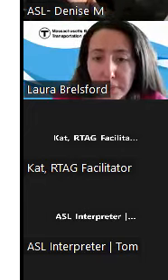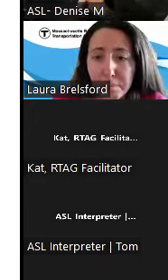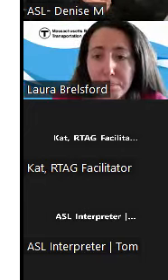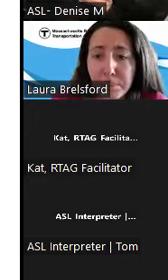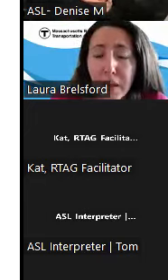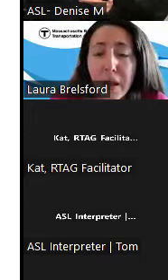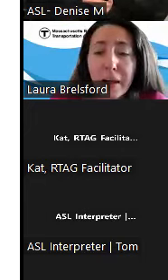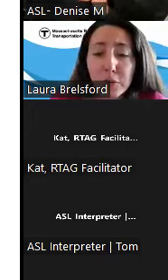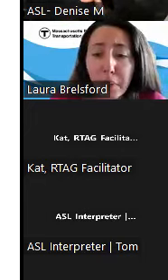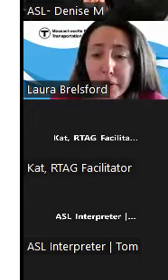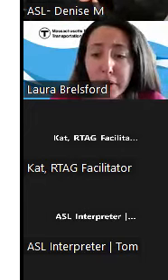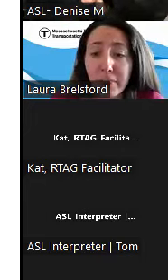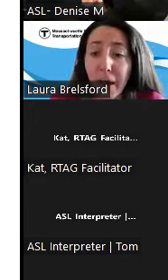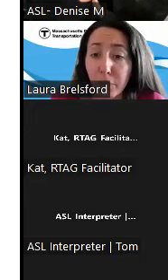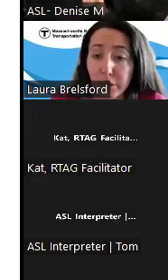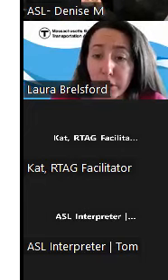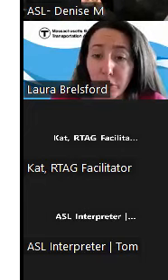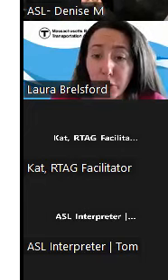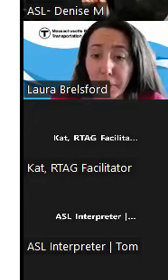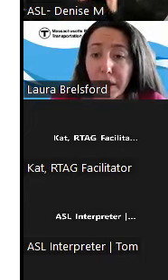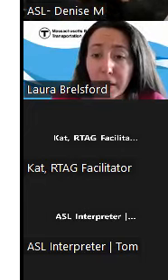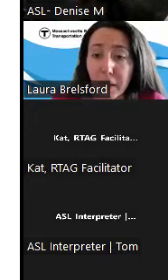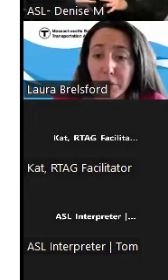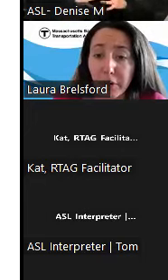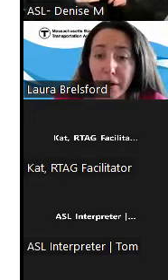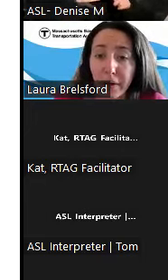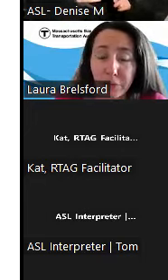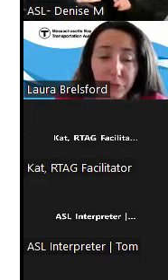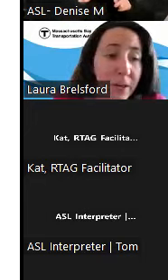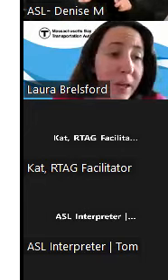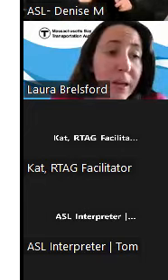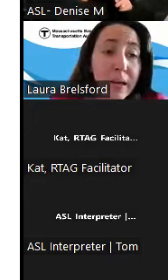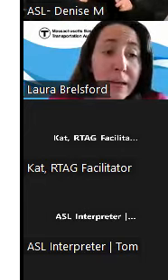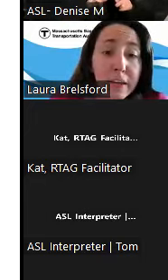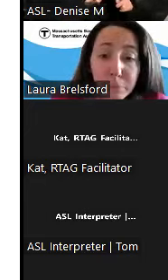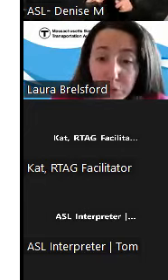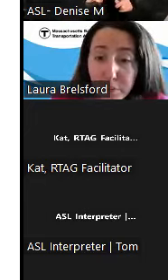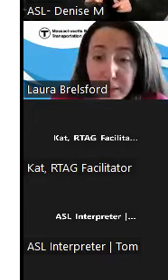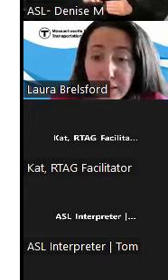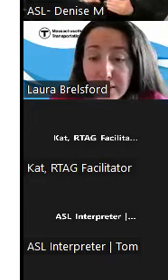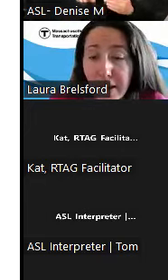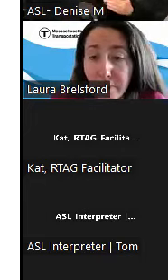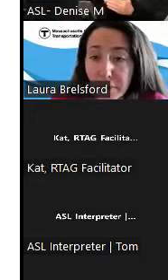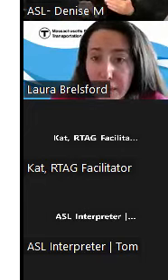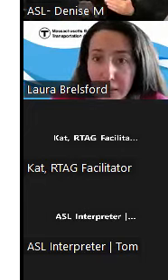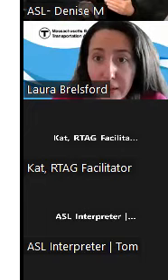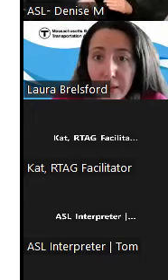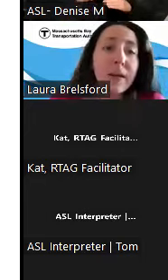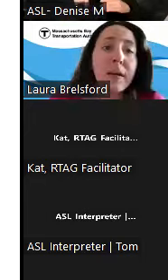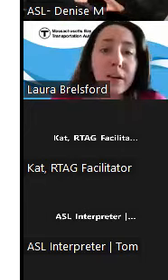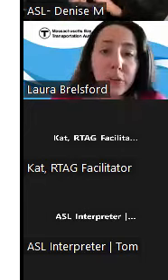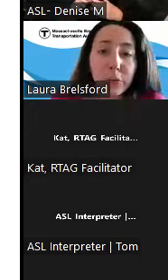cleanliness. As a part of that working group, a number of improvements have been